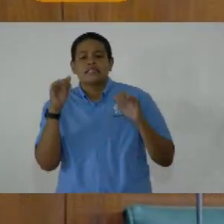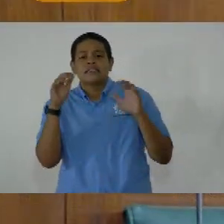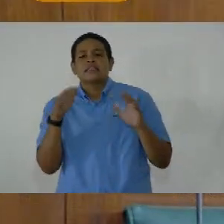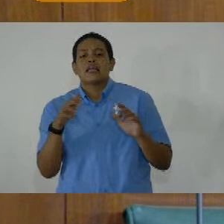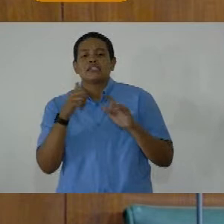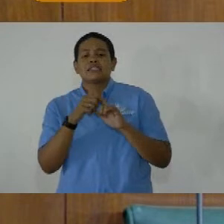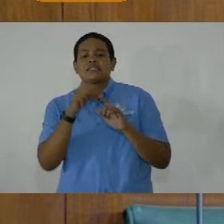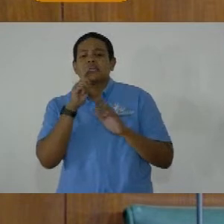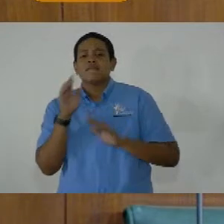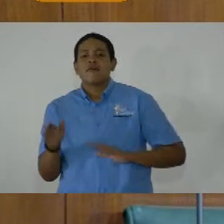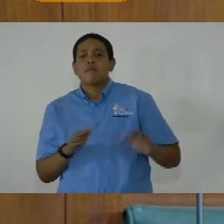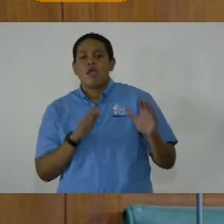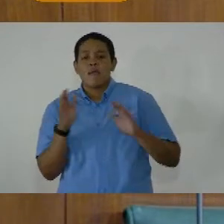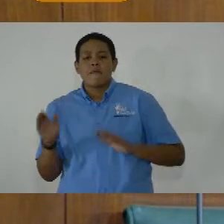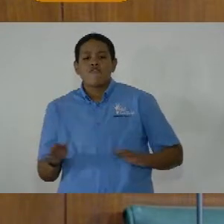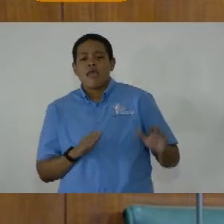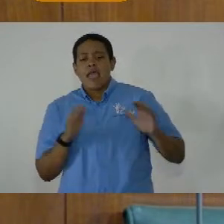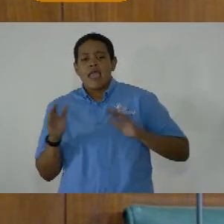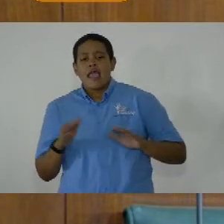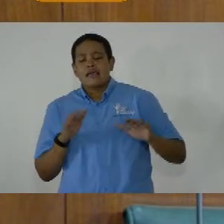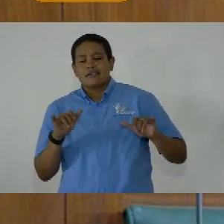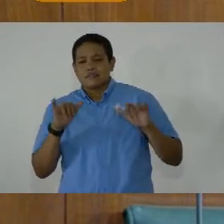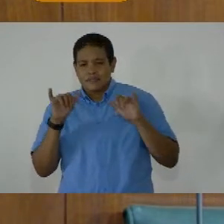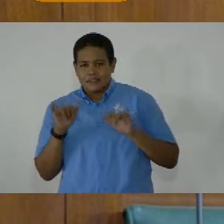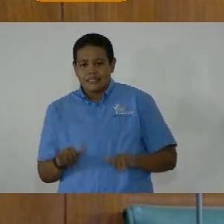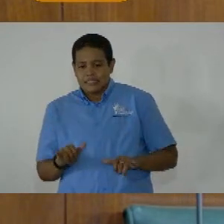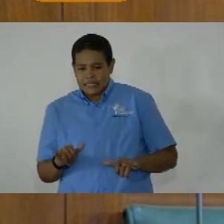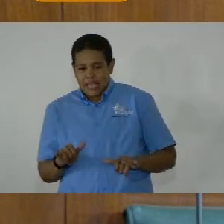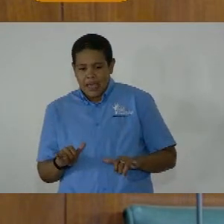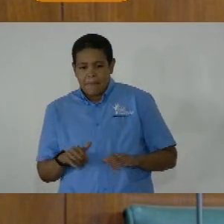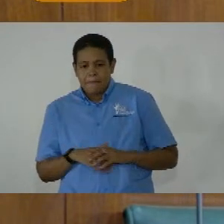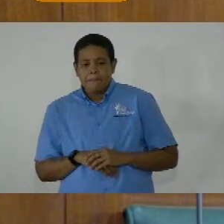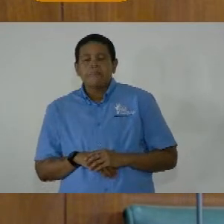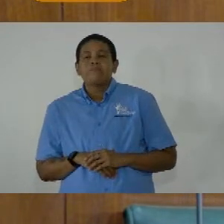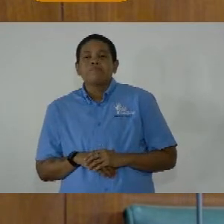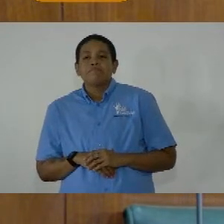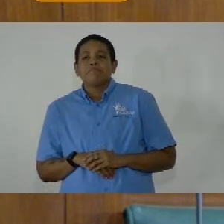of preparation remains high.